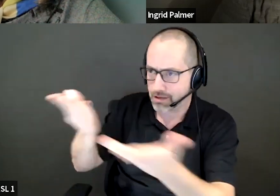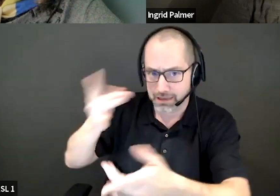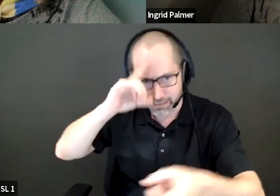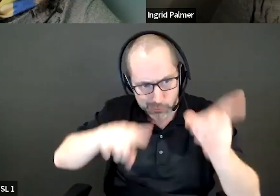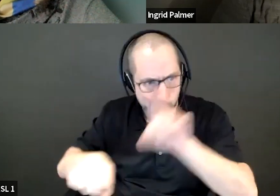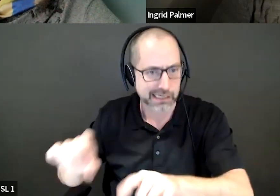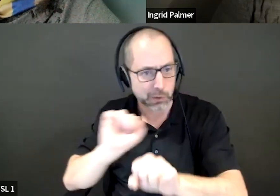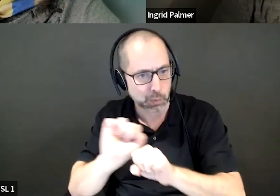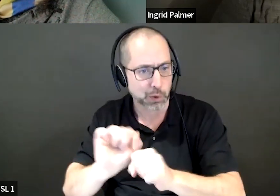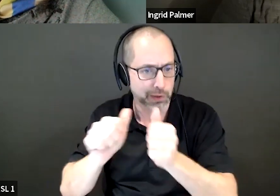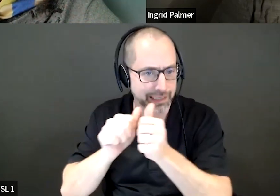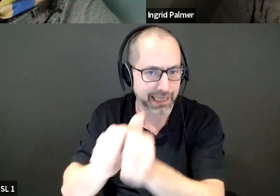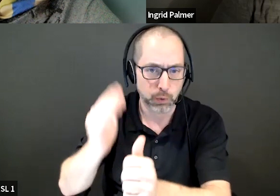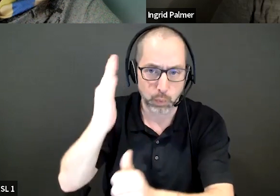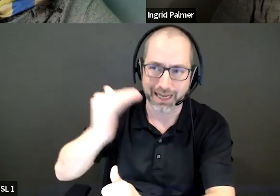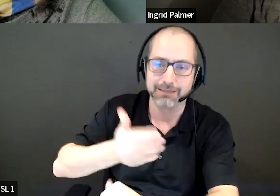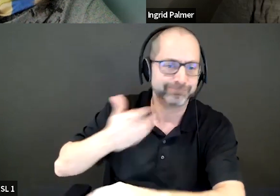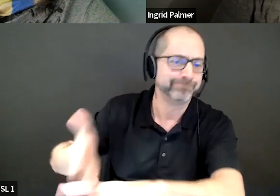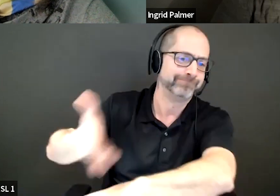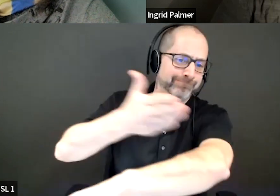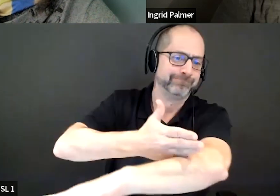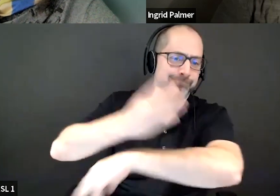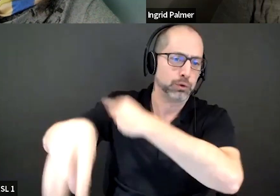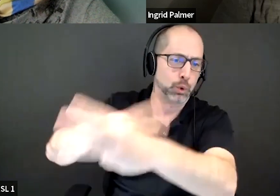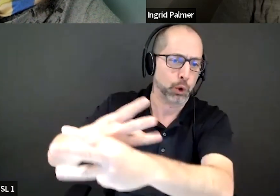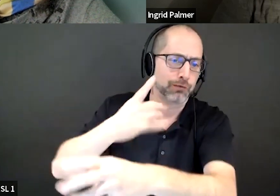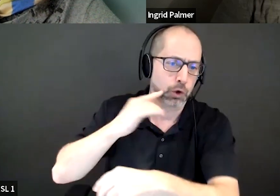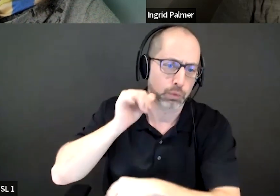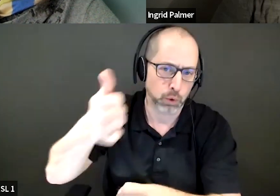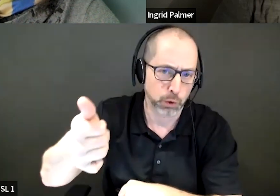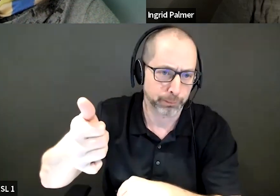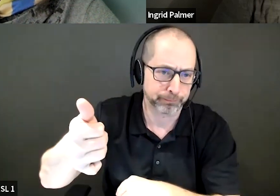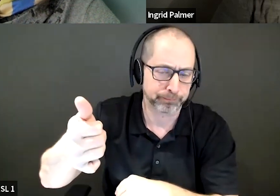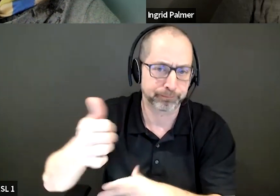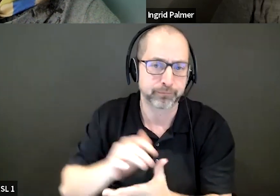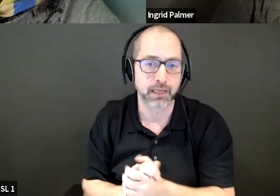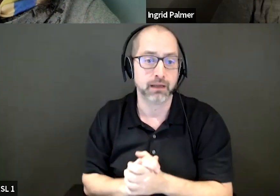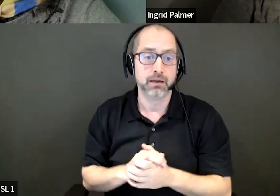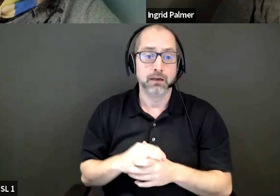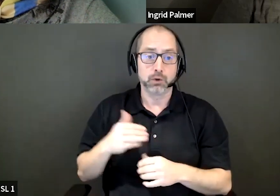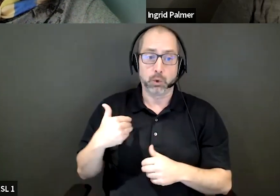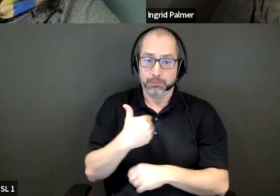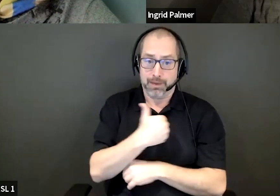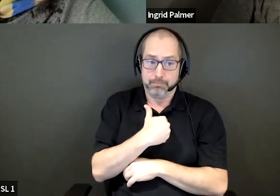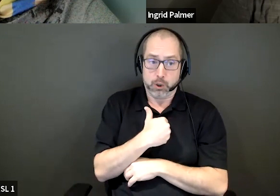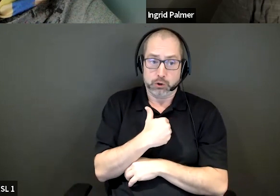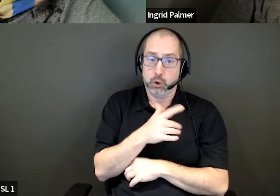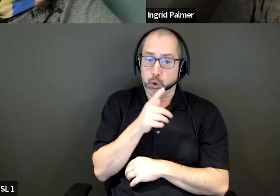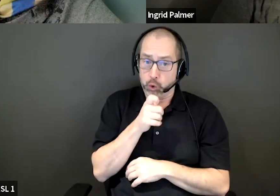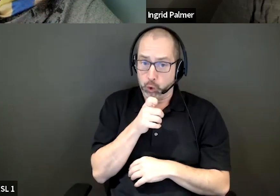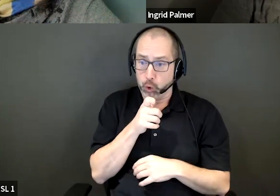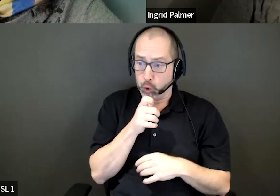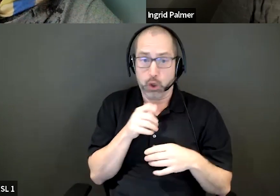better tomorrow for all of us. The members of the WC Steering Committee are in alphabetical